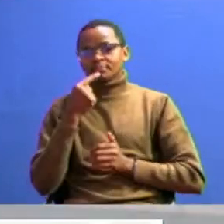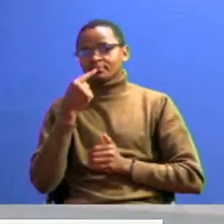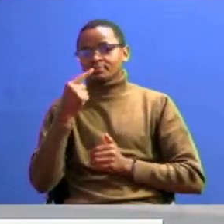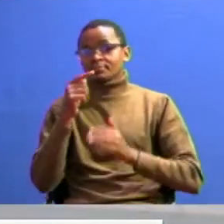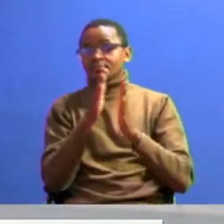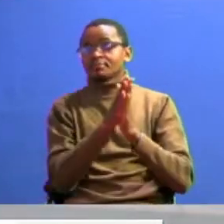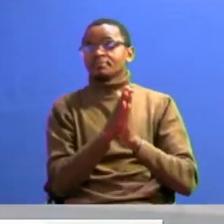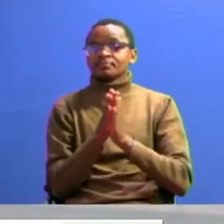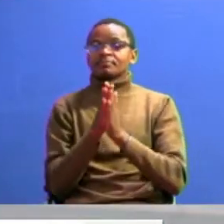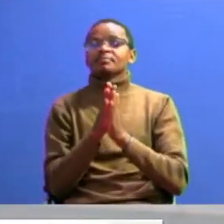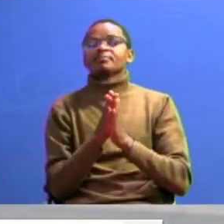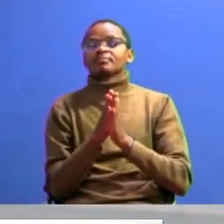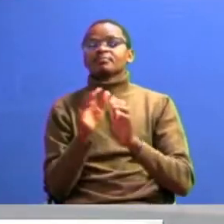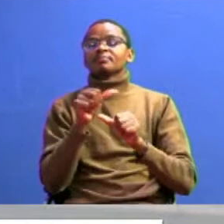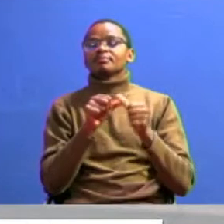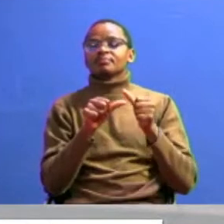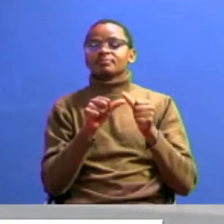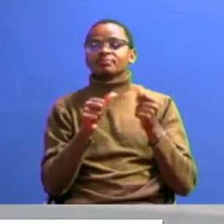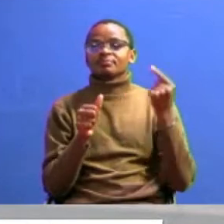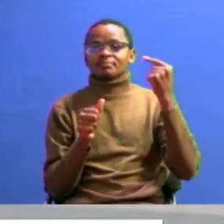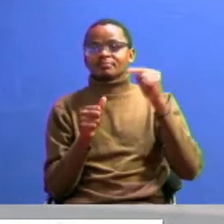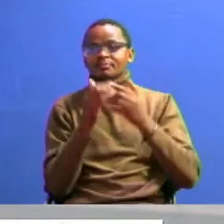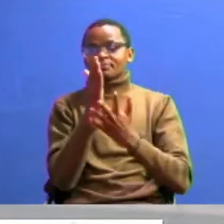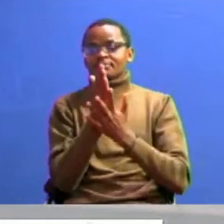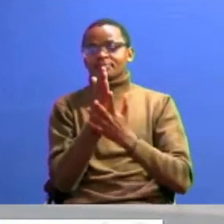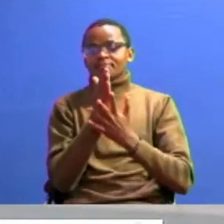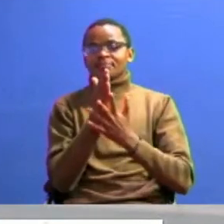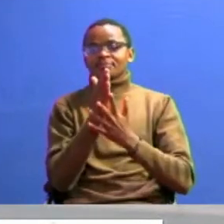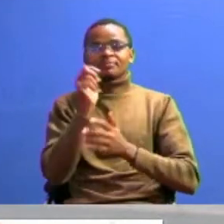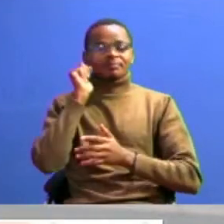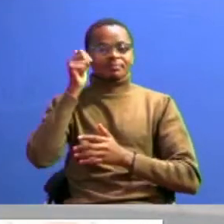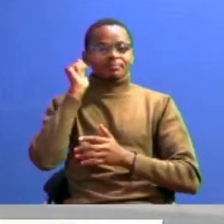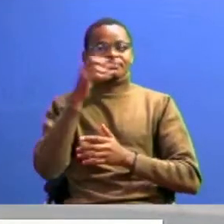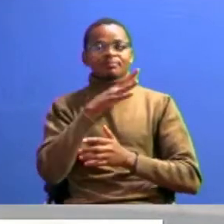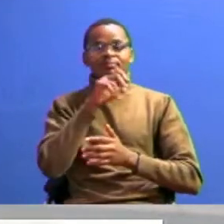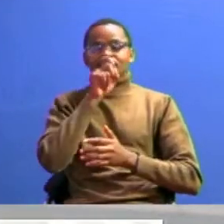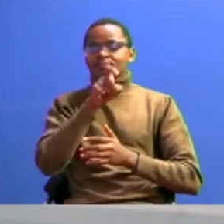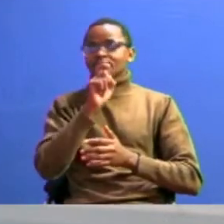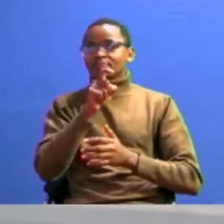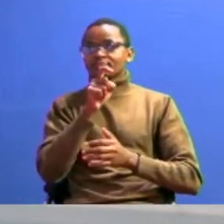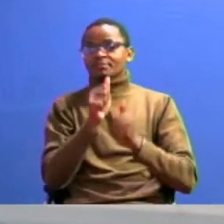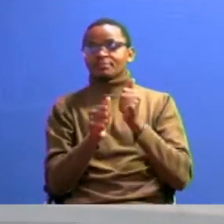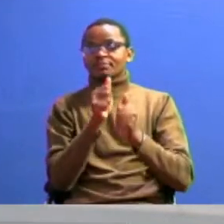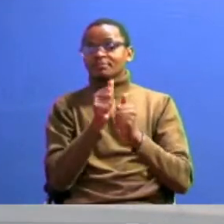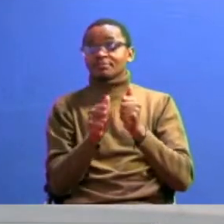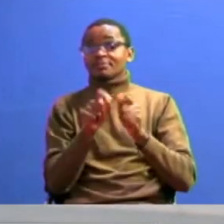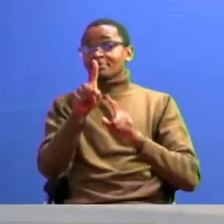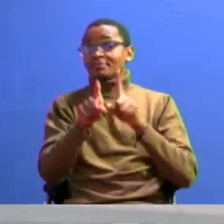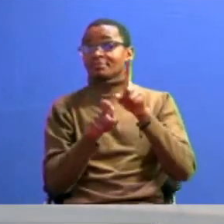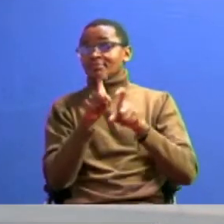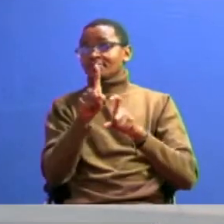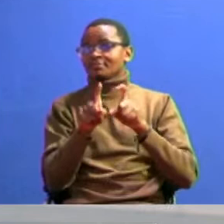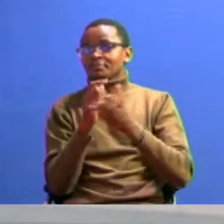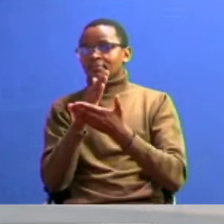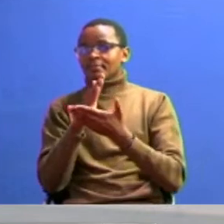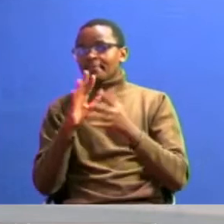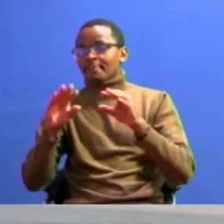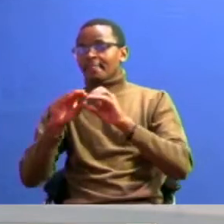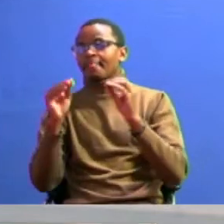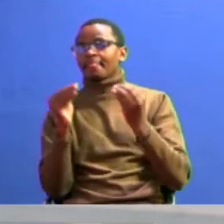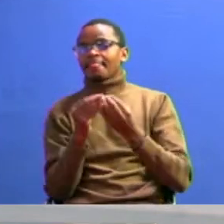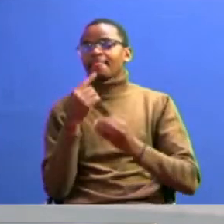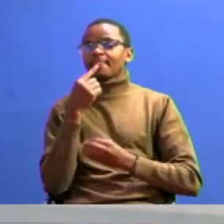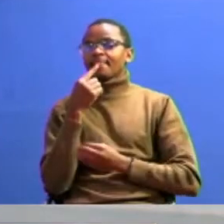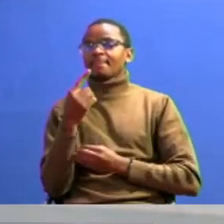story about we don't know which came first between the egg and the chicken, which brings me to this question. Some organizations